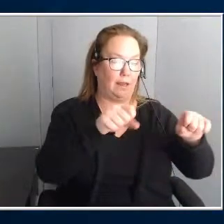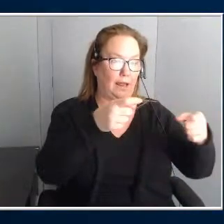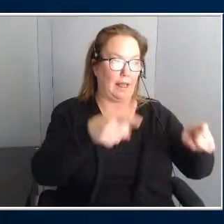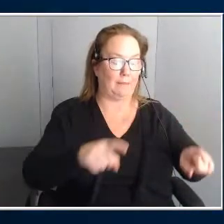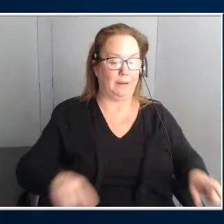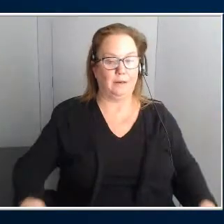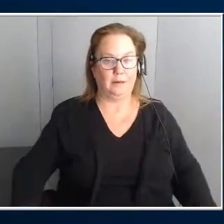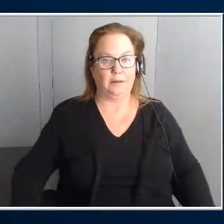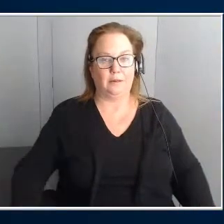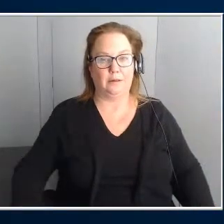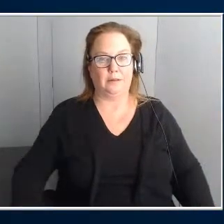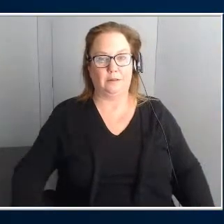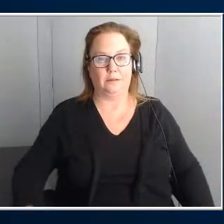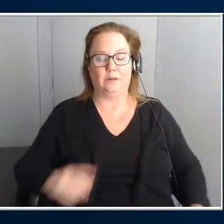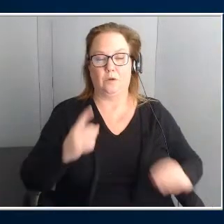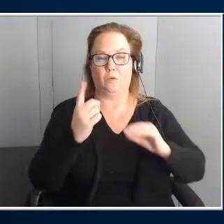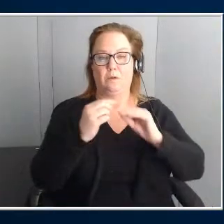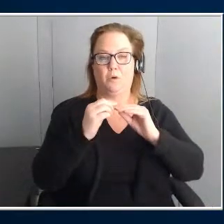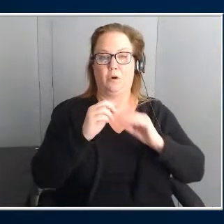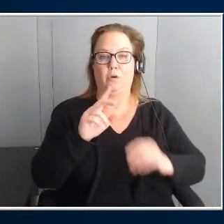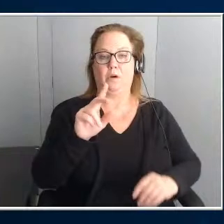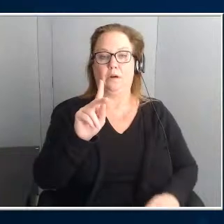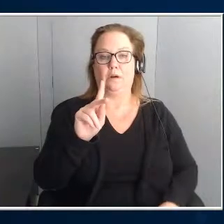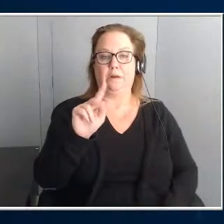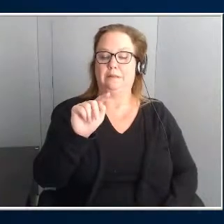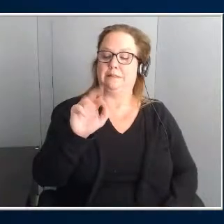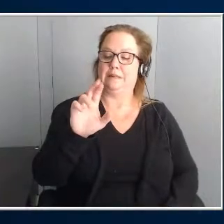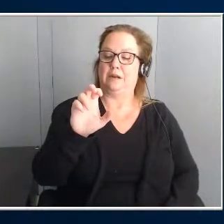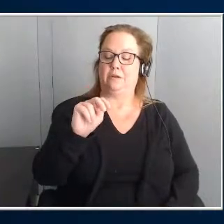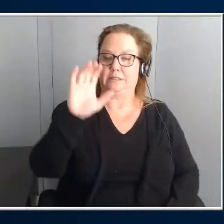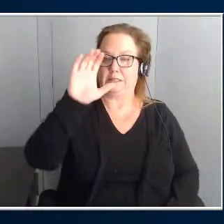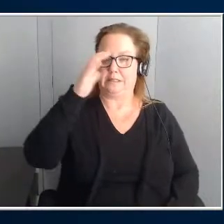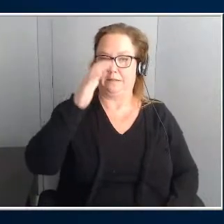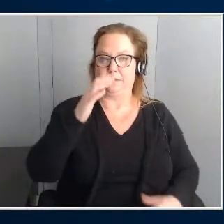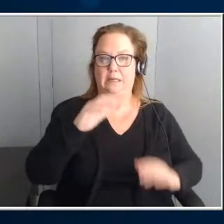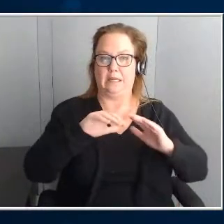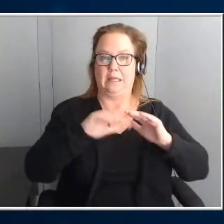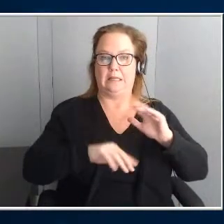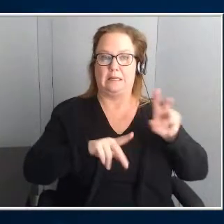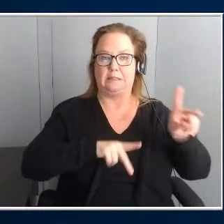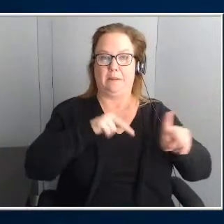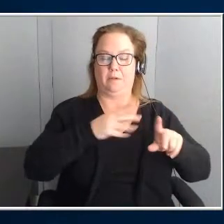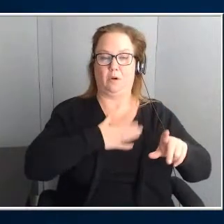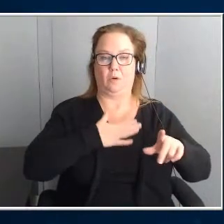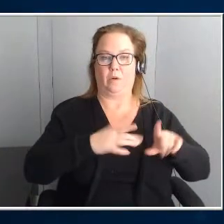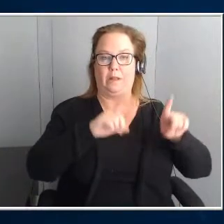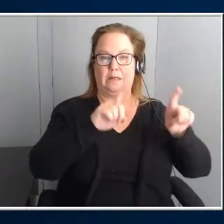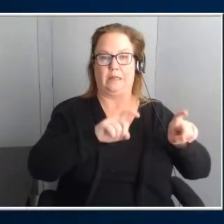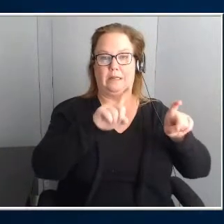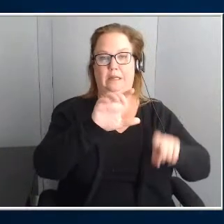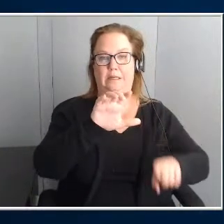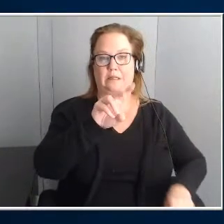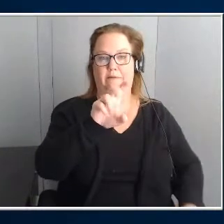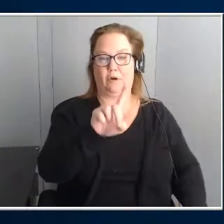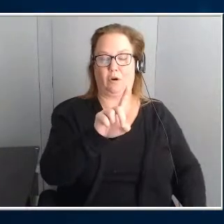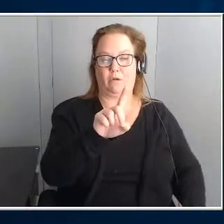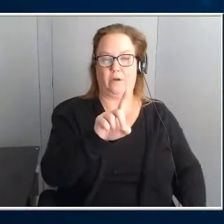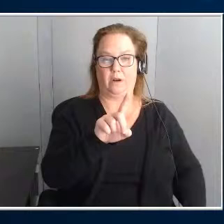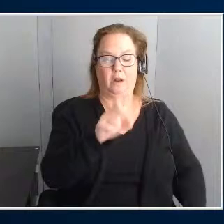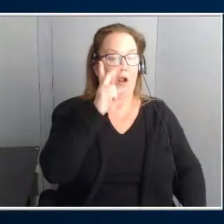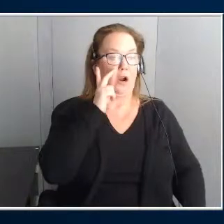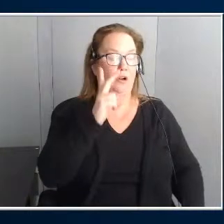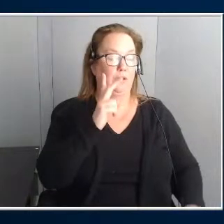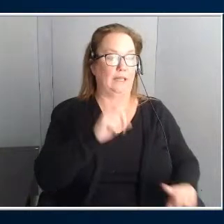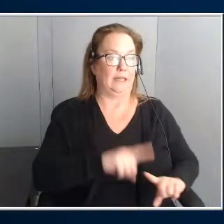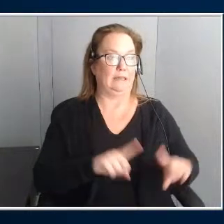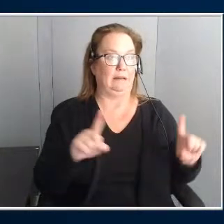One more question. This is from Taryn. Taryn writes, it seems like less people are willing to test for COVID. Are you seeing a big difference